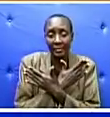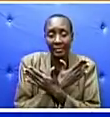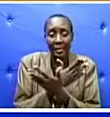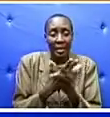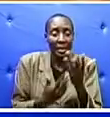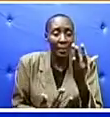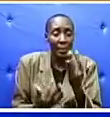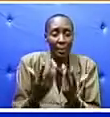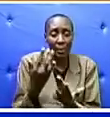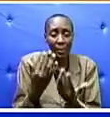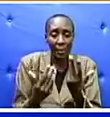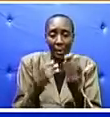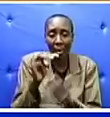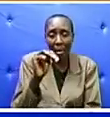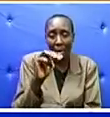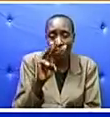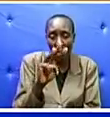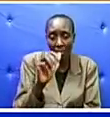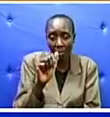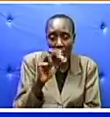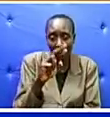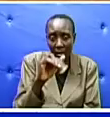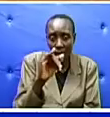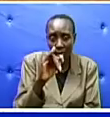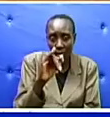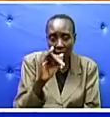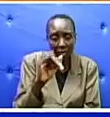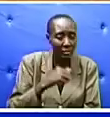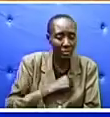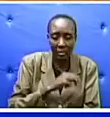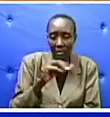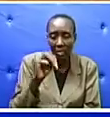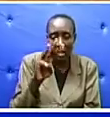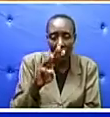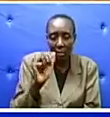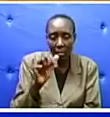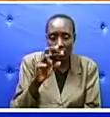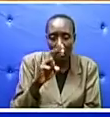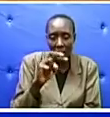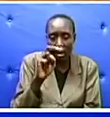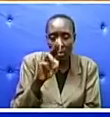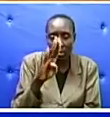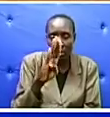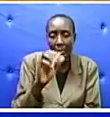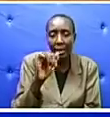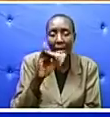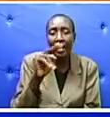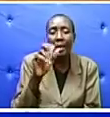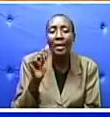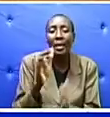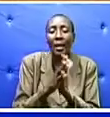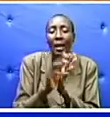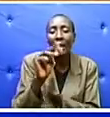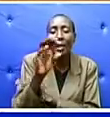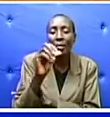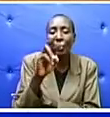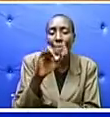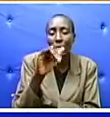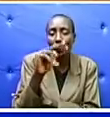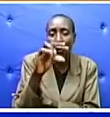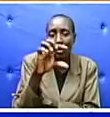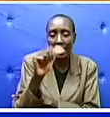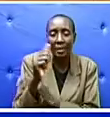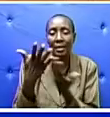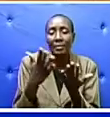the mwarobaini leaves and moringa and put some robe or something and like cover myself just to steam myself so that I'm able